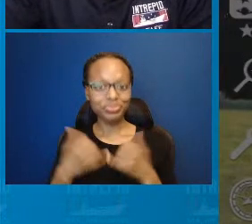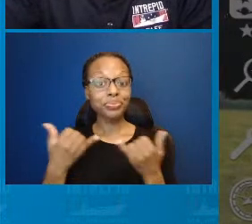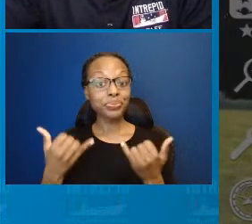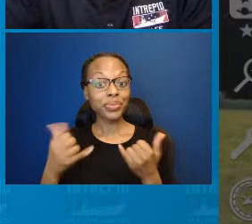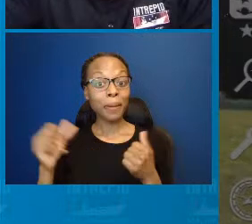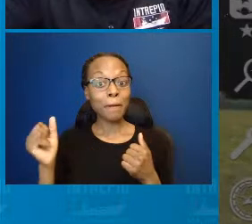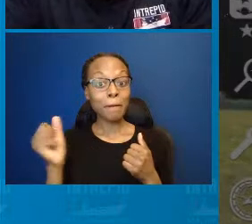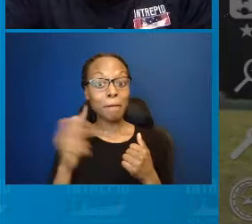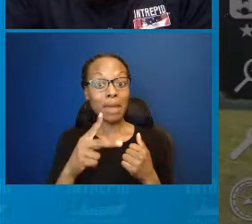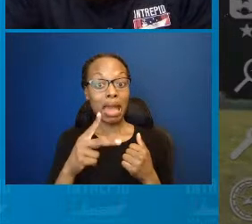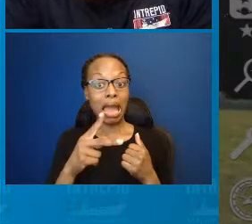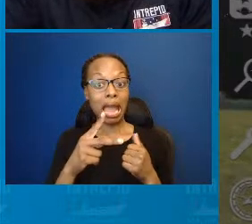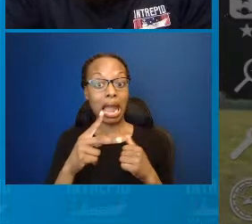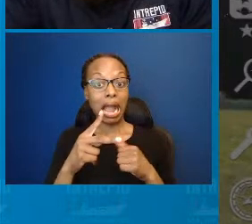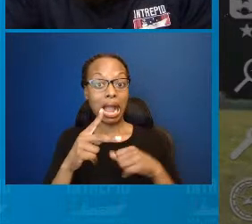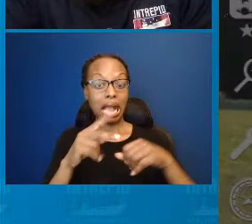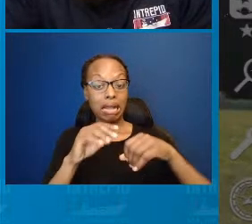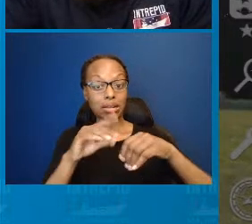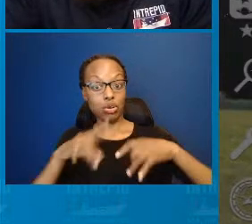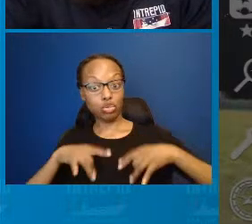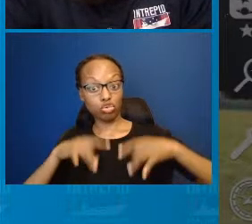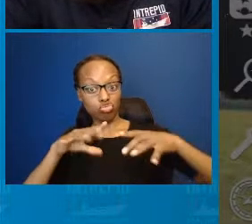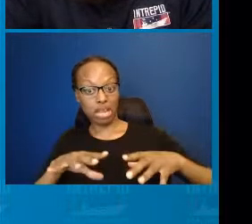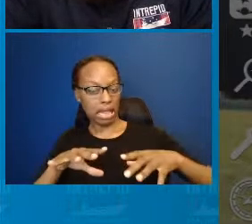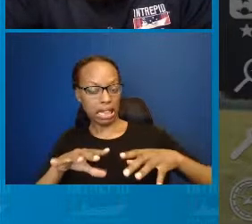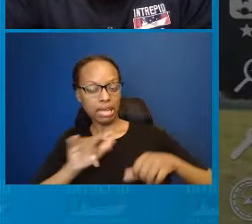New York